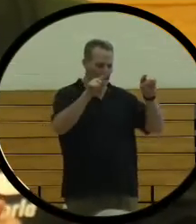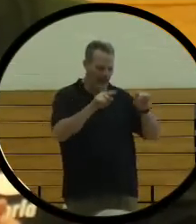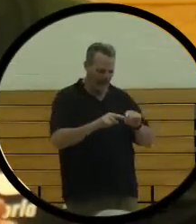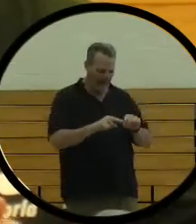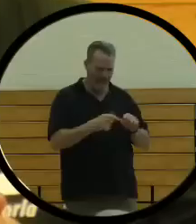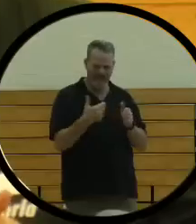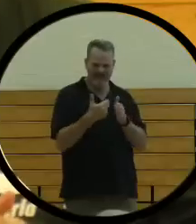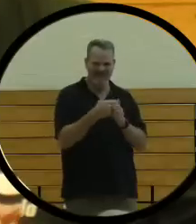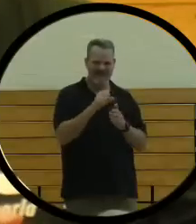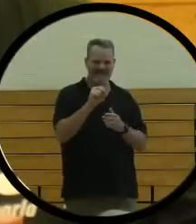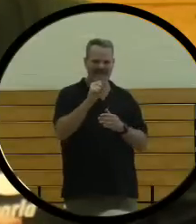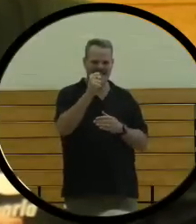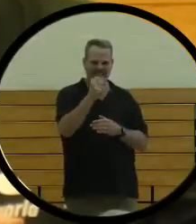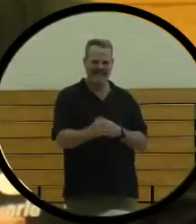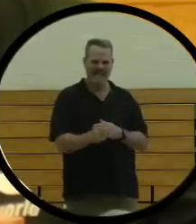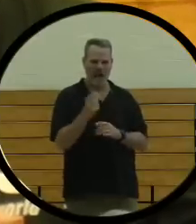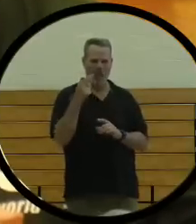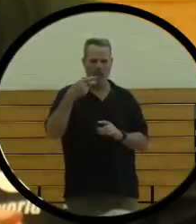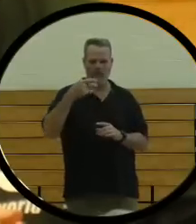And that only opened up